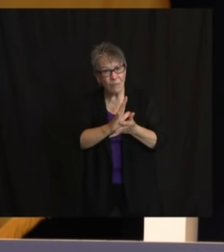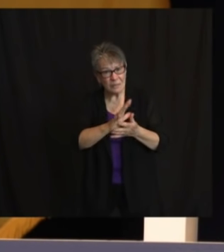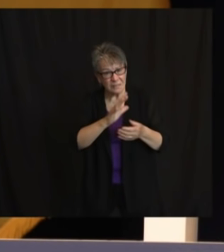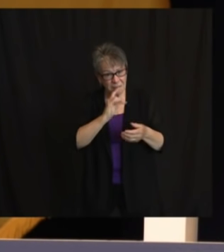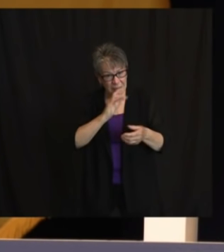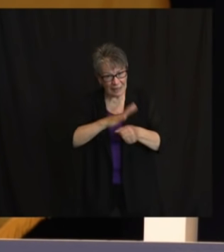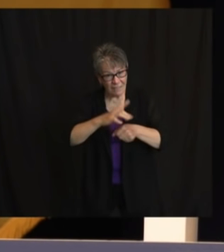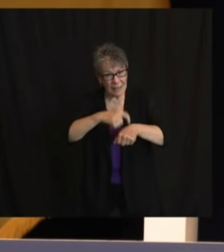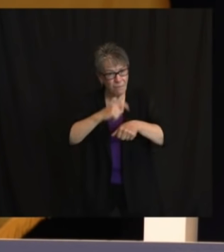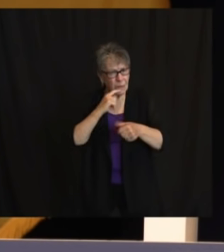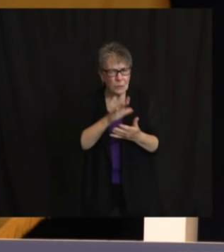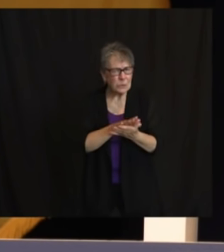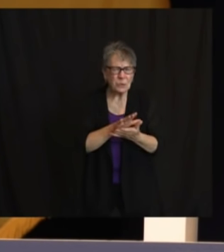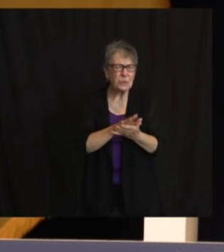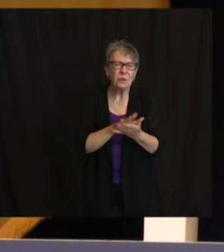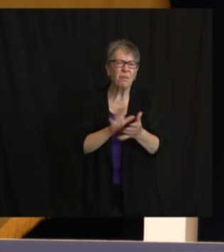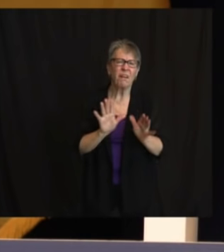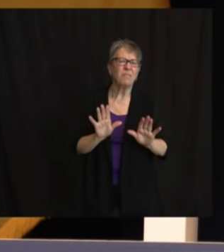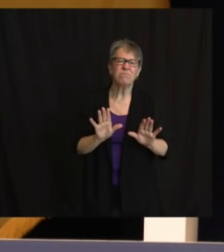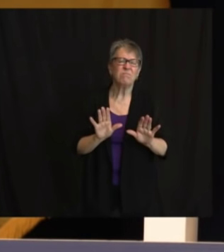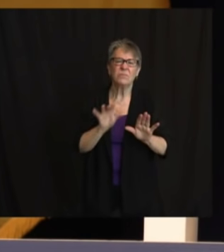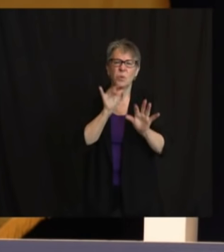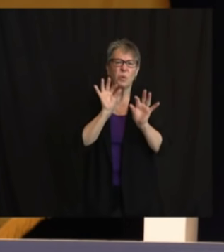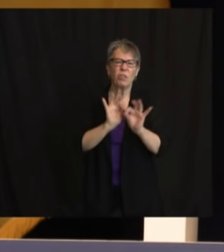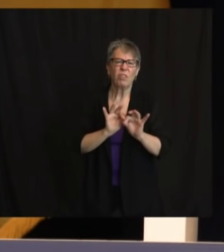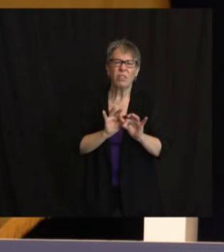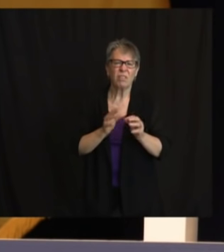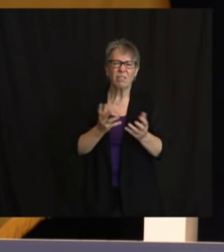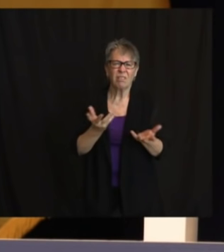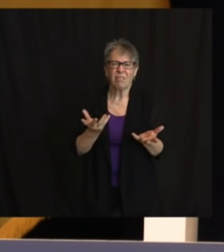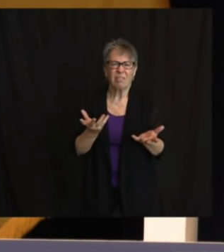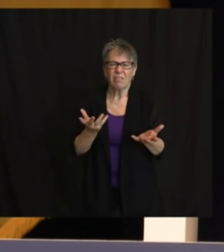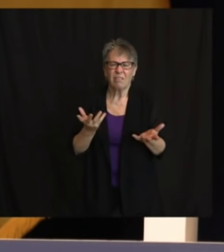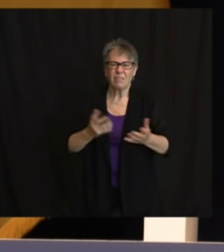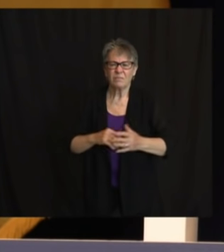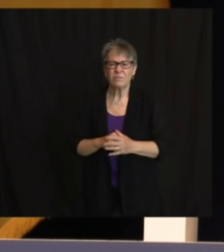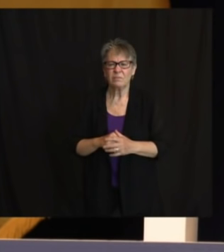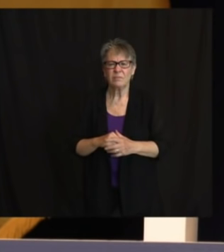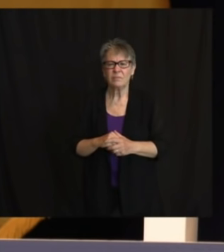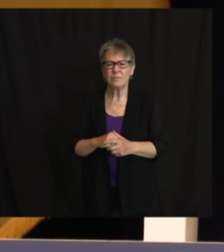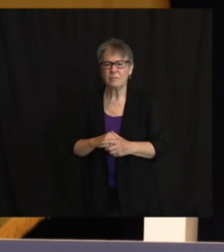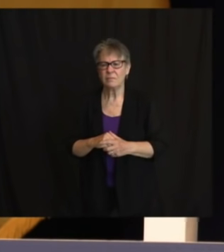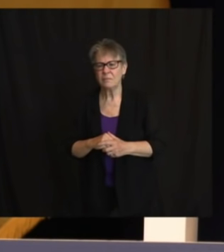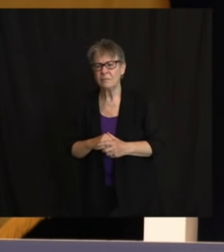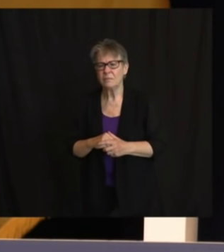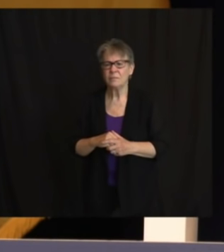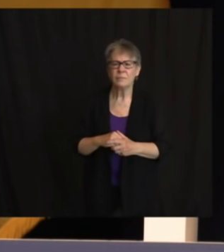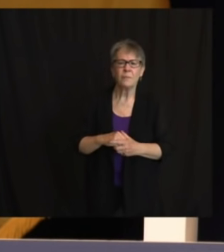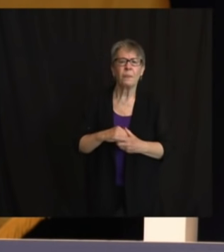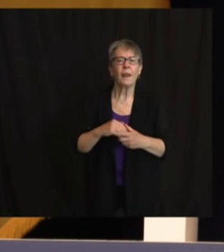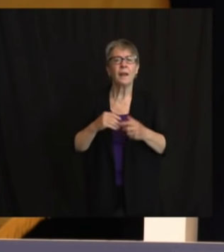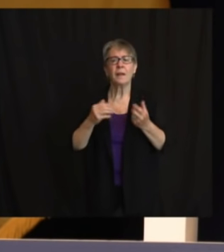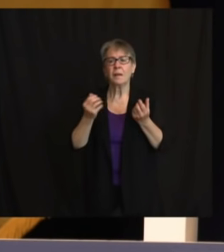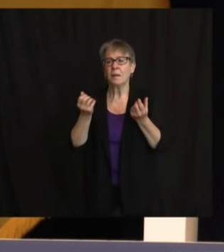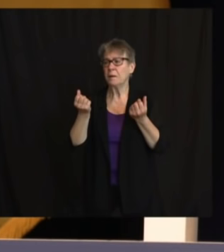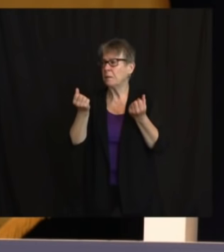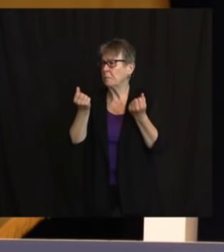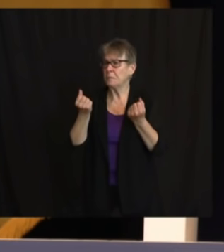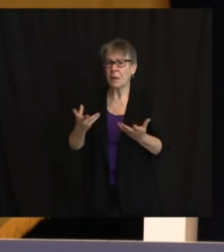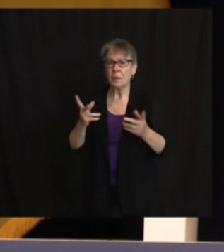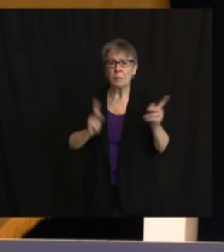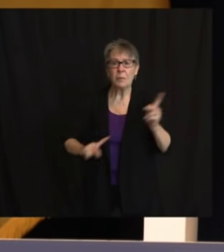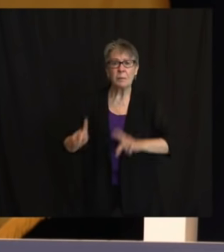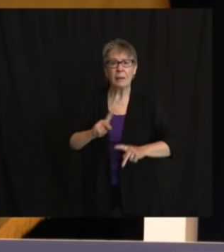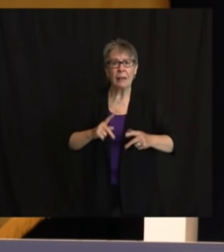far when you're balancing that with the risk of more people getting contacted with COVID positive individuals.